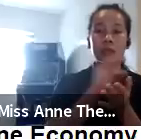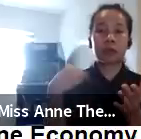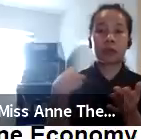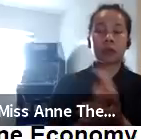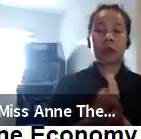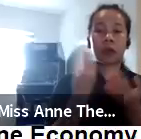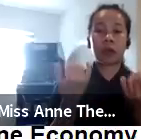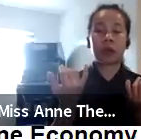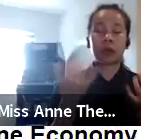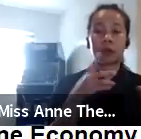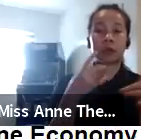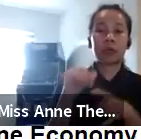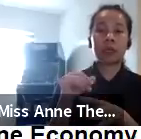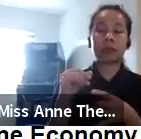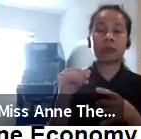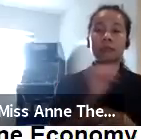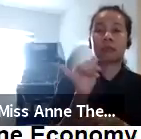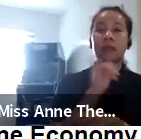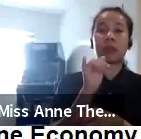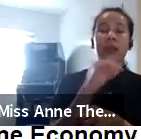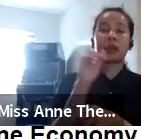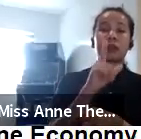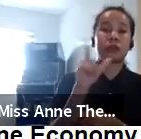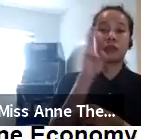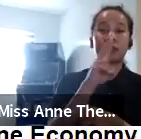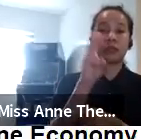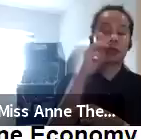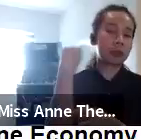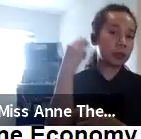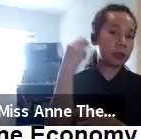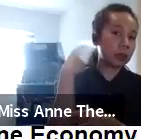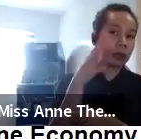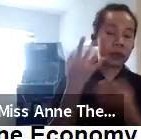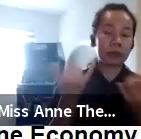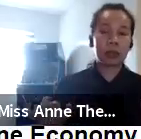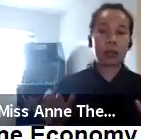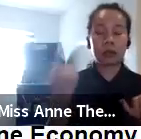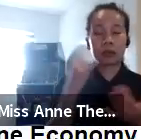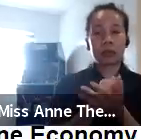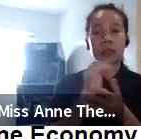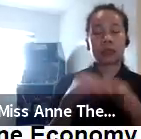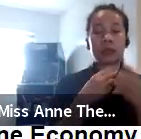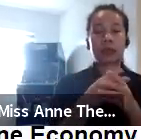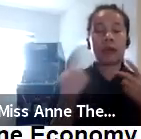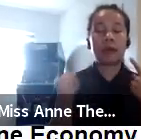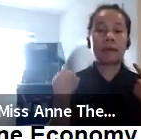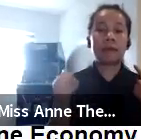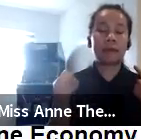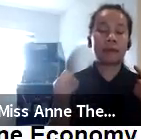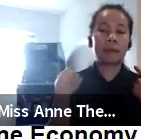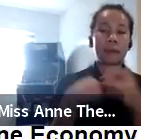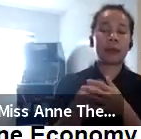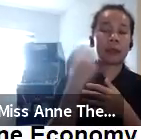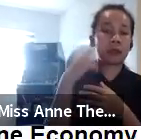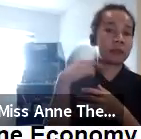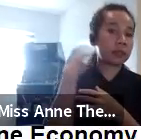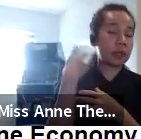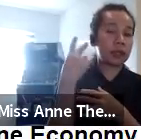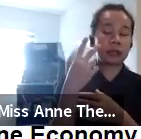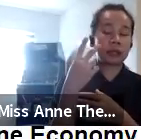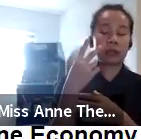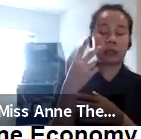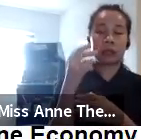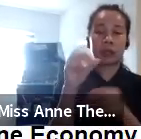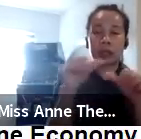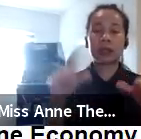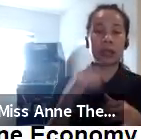like Luzon, Visayas, and Mindanao. And for this year, we'll be having it in the Visayas area. So last year we